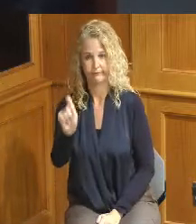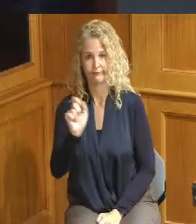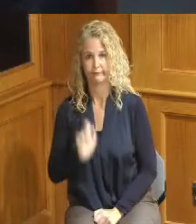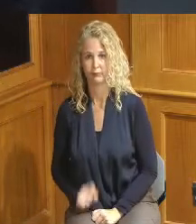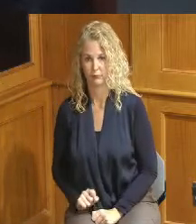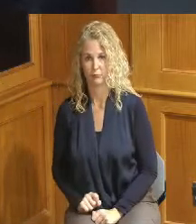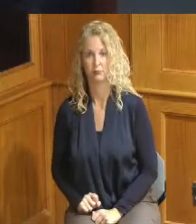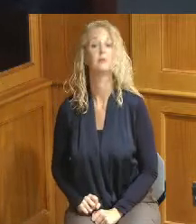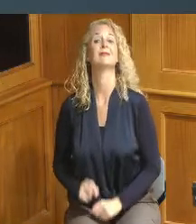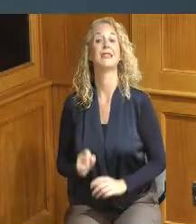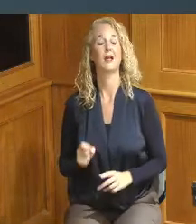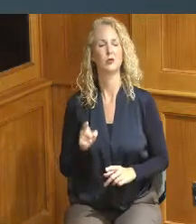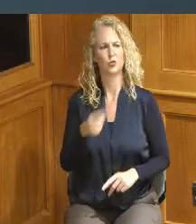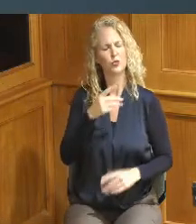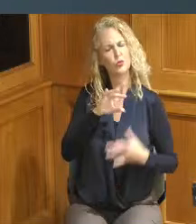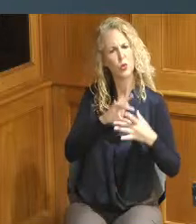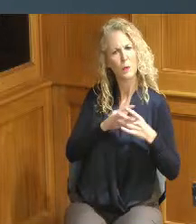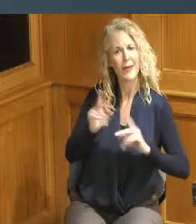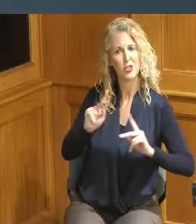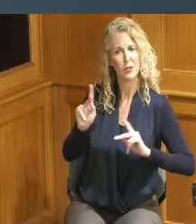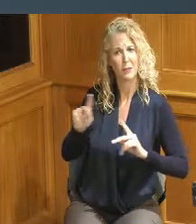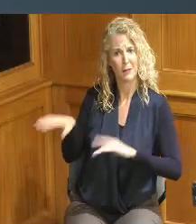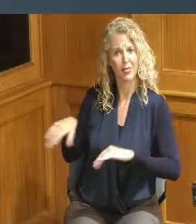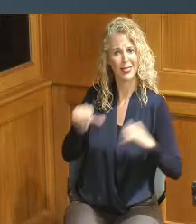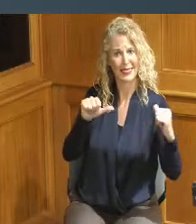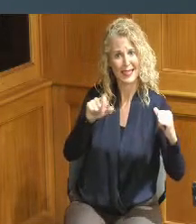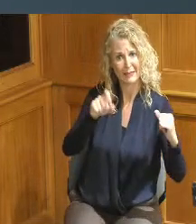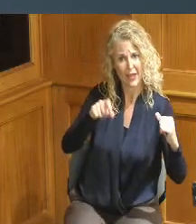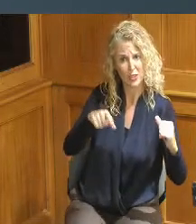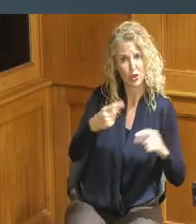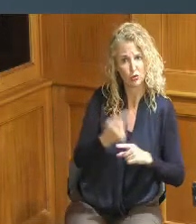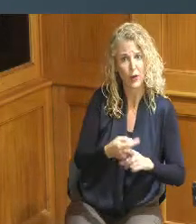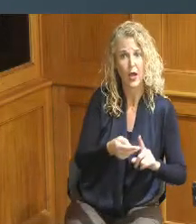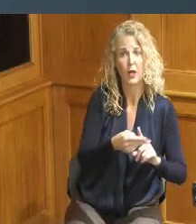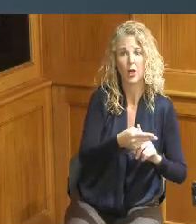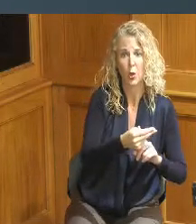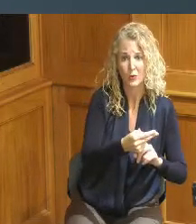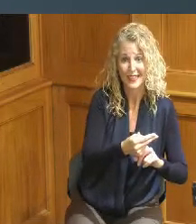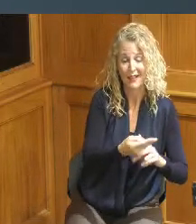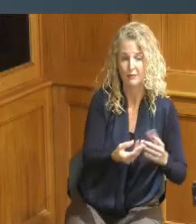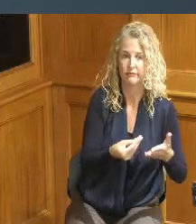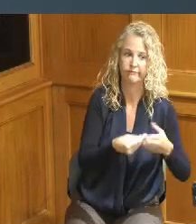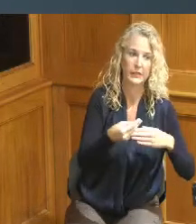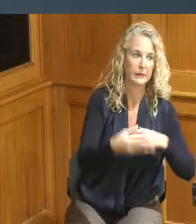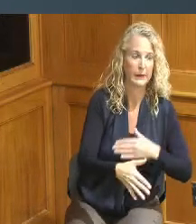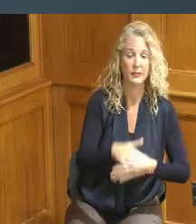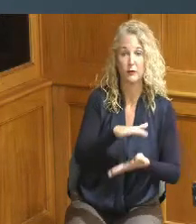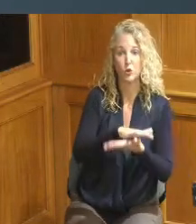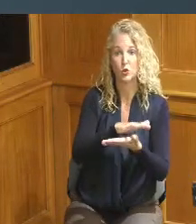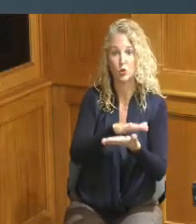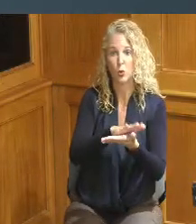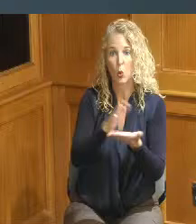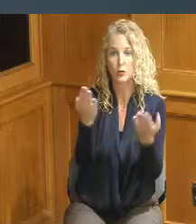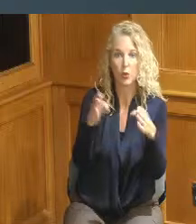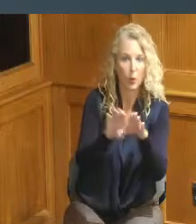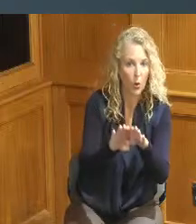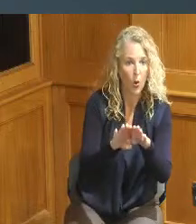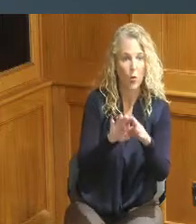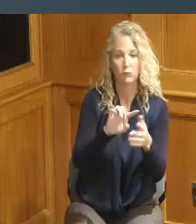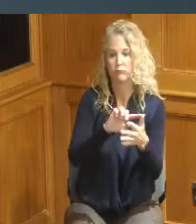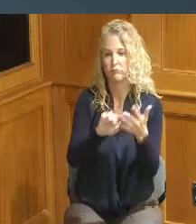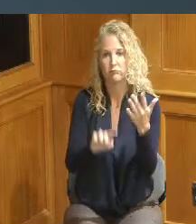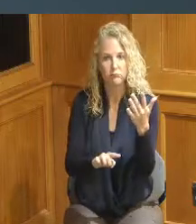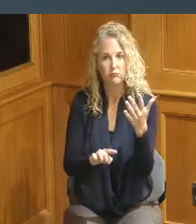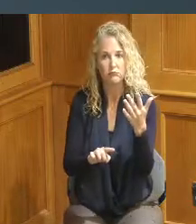that, like you said, had to evacuate. Some had to go in the hotels, extra expense. Schools were shut down. What is